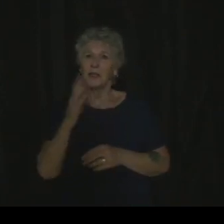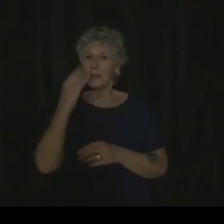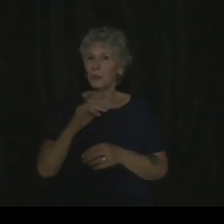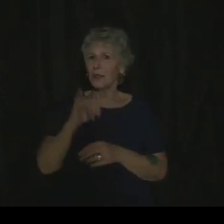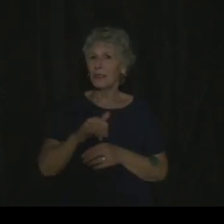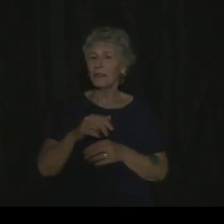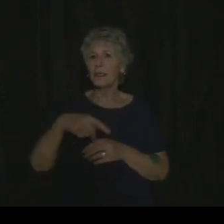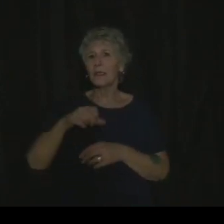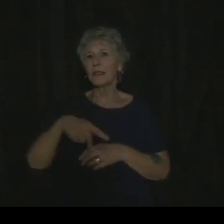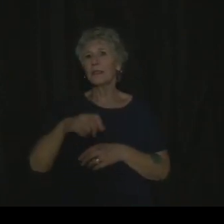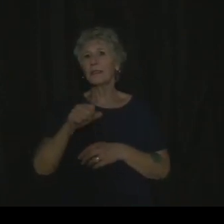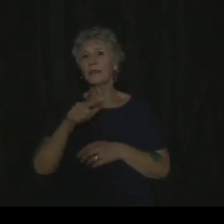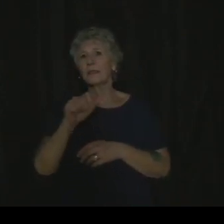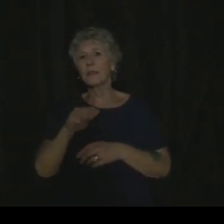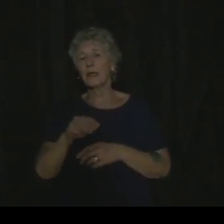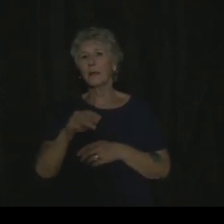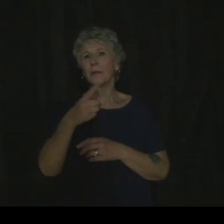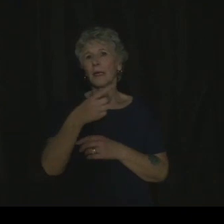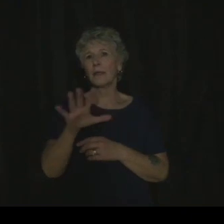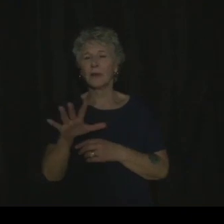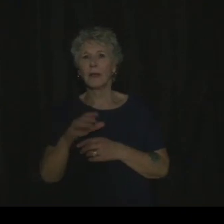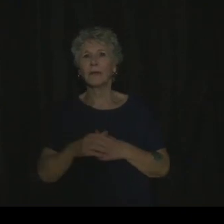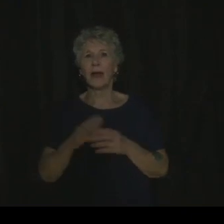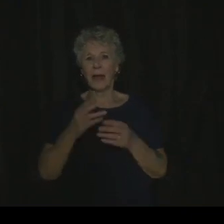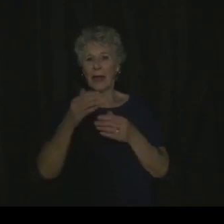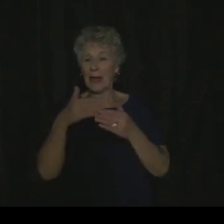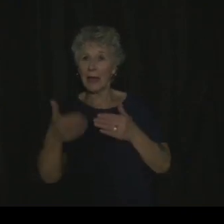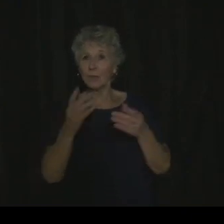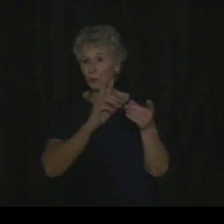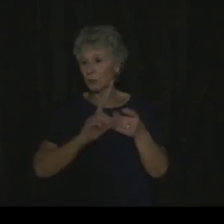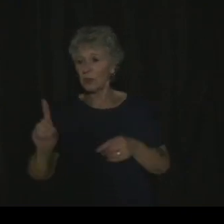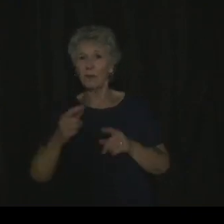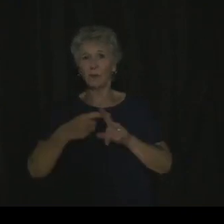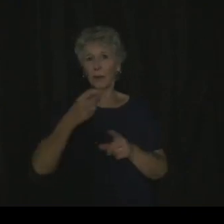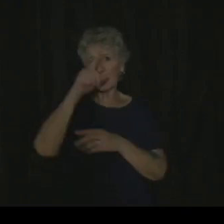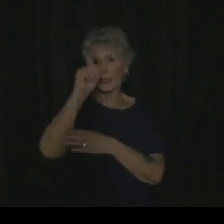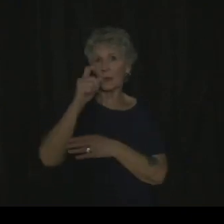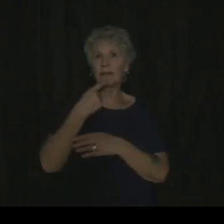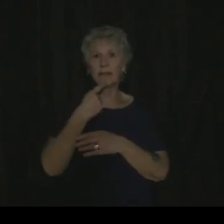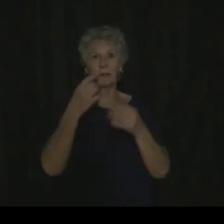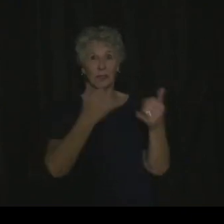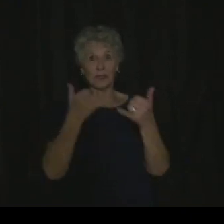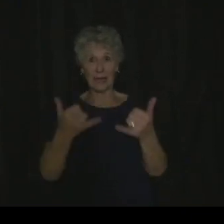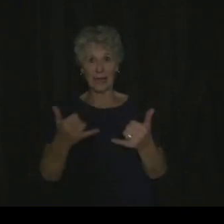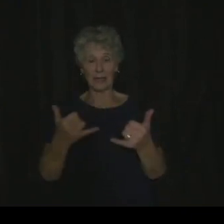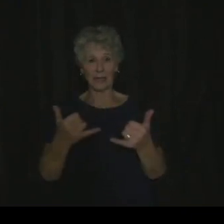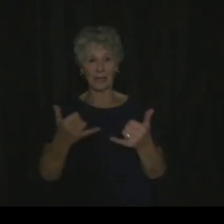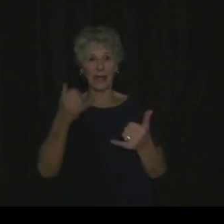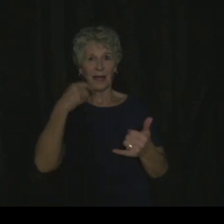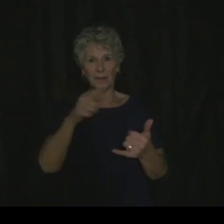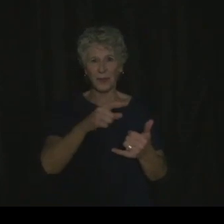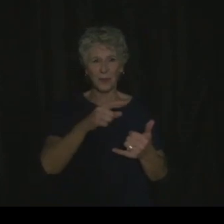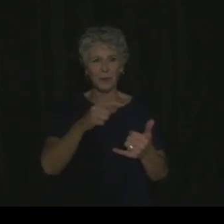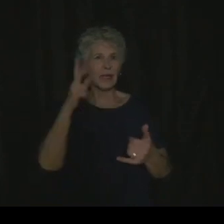95, 7 through 8. After they were delivered from Egypt It says, today, if you will hear my voice, don't harden